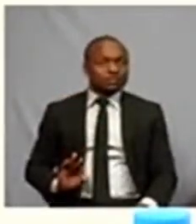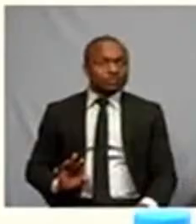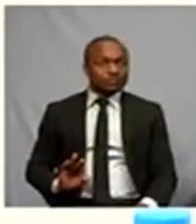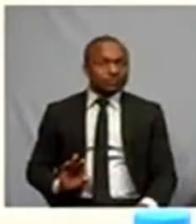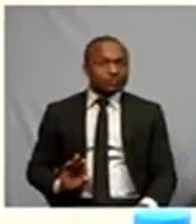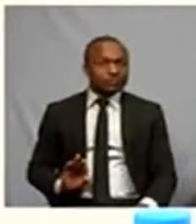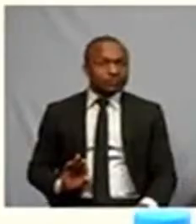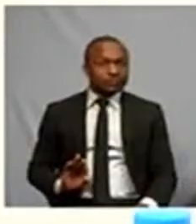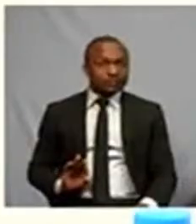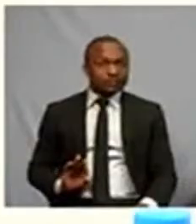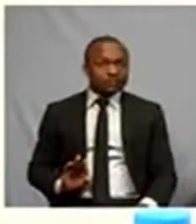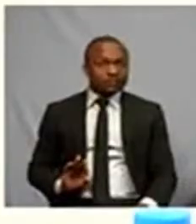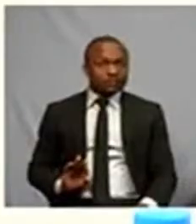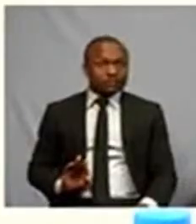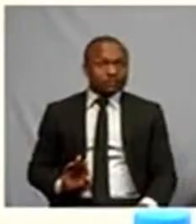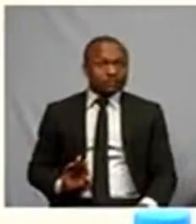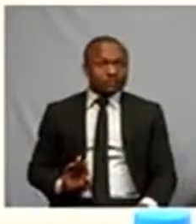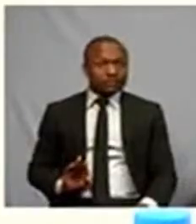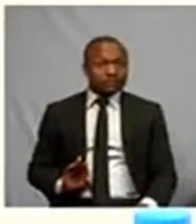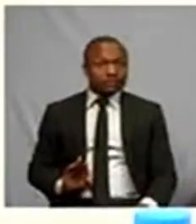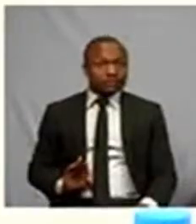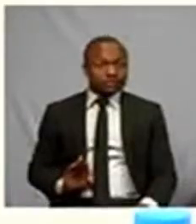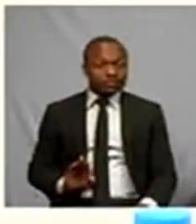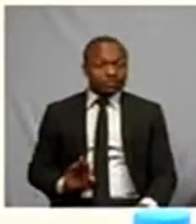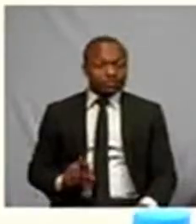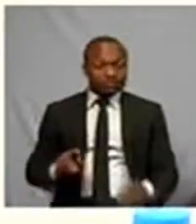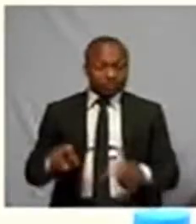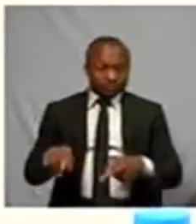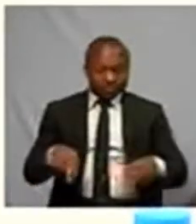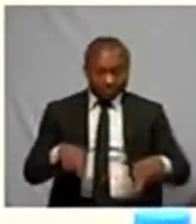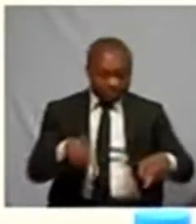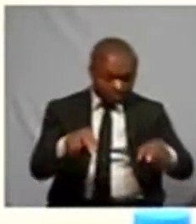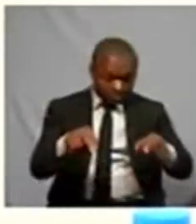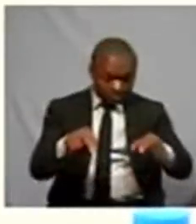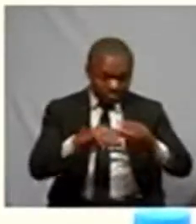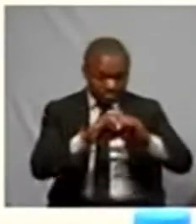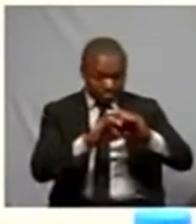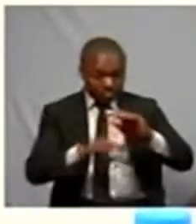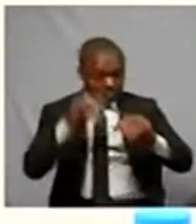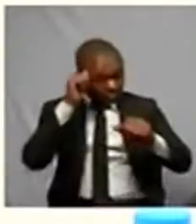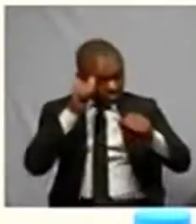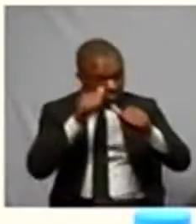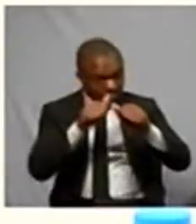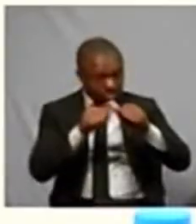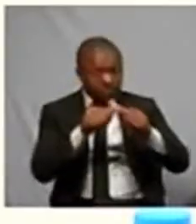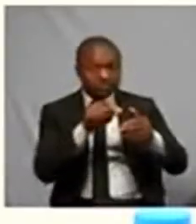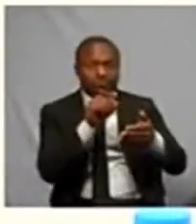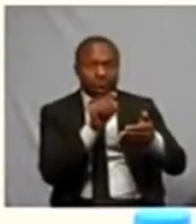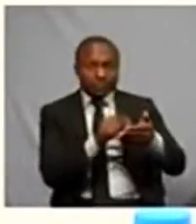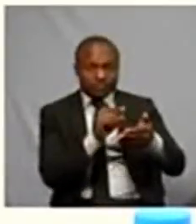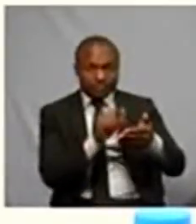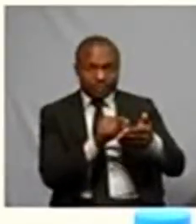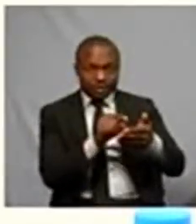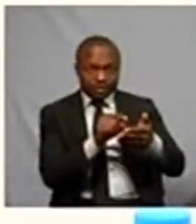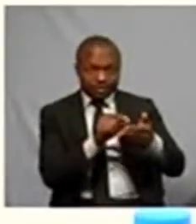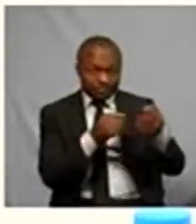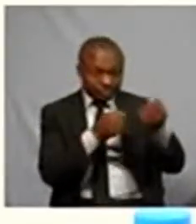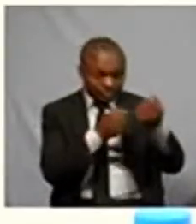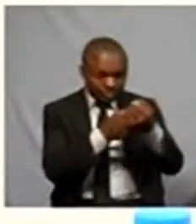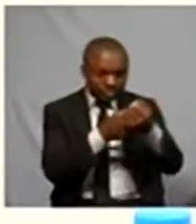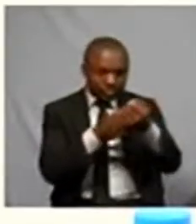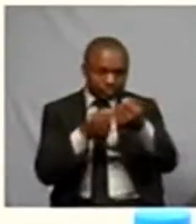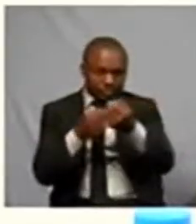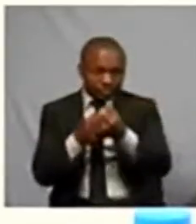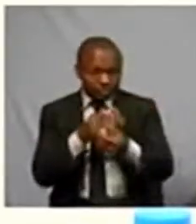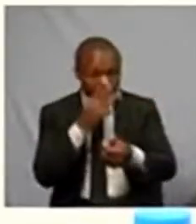the marine series under this agreement. And this is talking about subsidies. Now, looking at